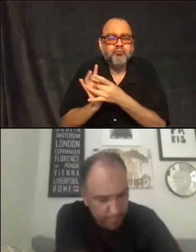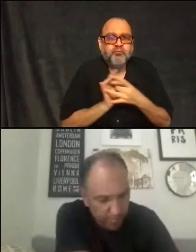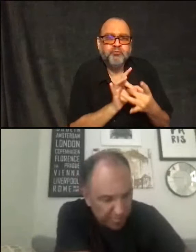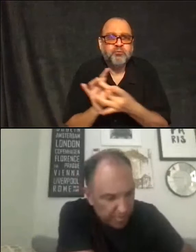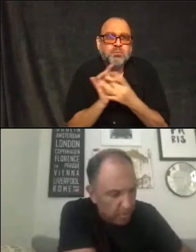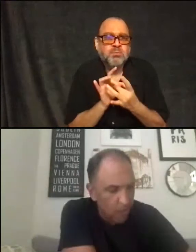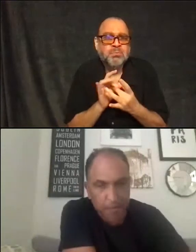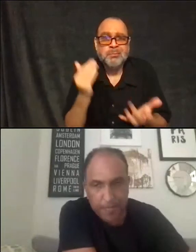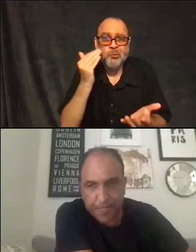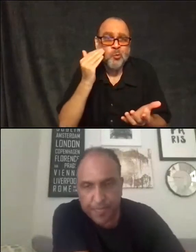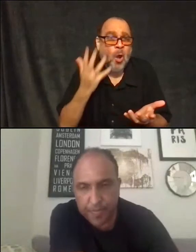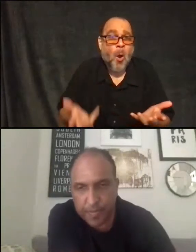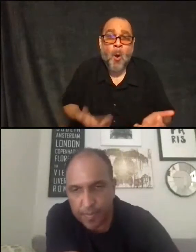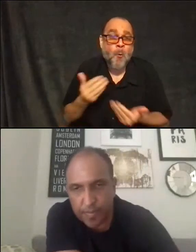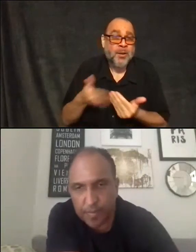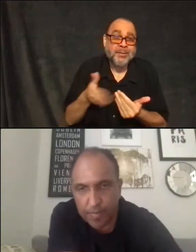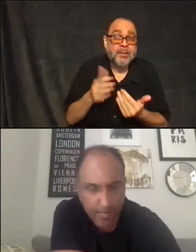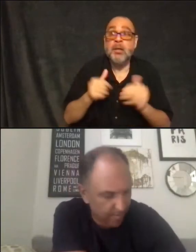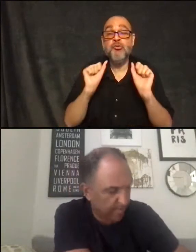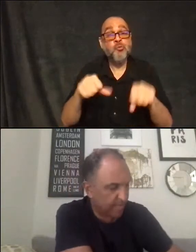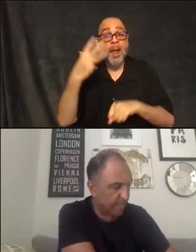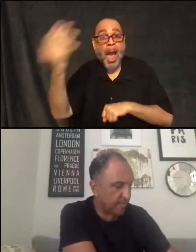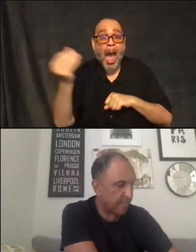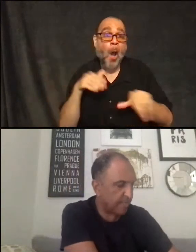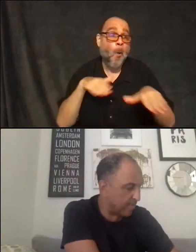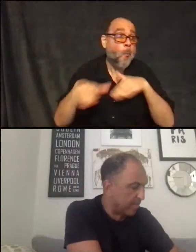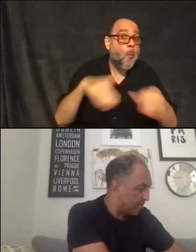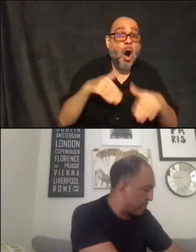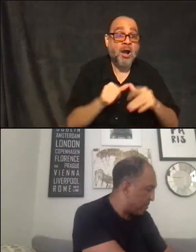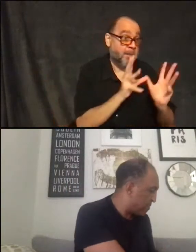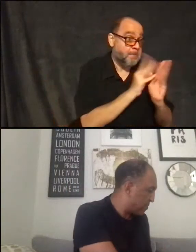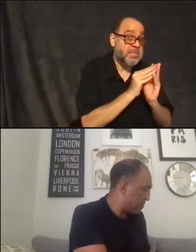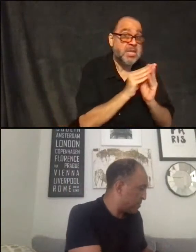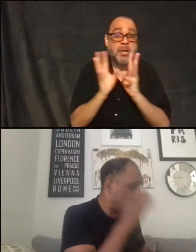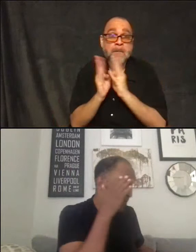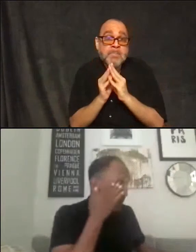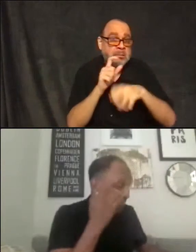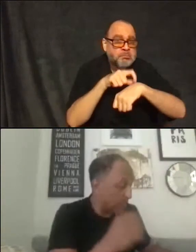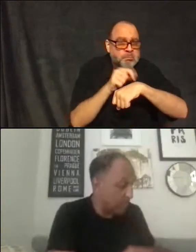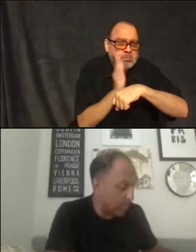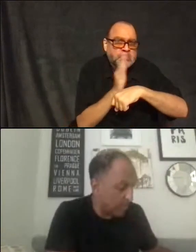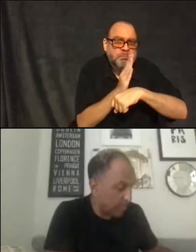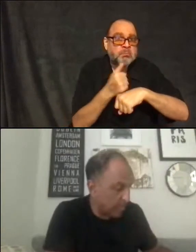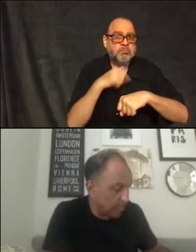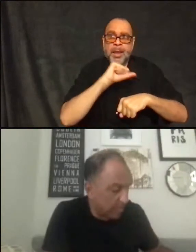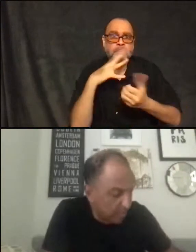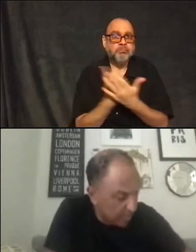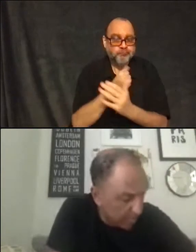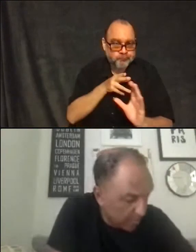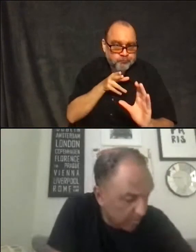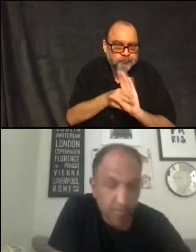not heavyweight. You could do it while you're walking in between meetings or whatever the case might be, whether you're listening, participating. It's